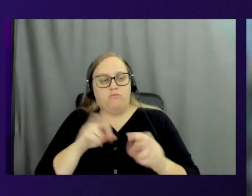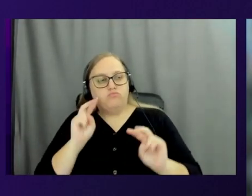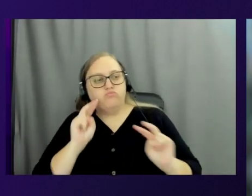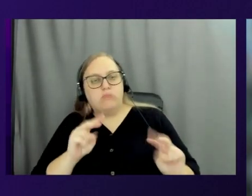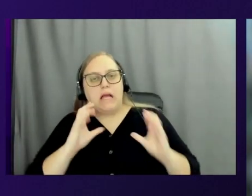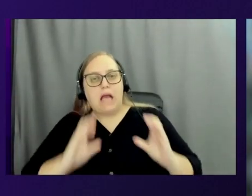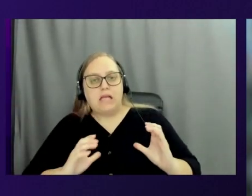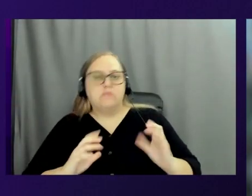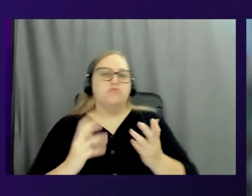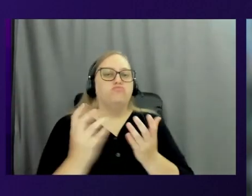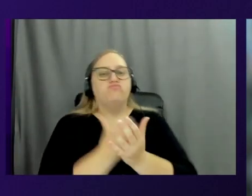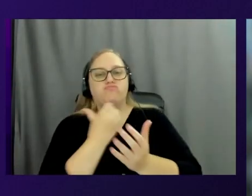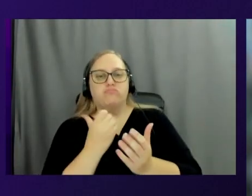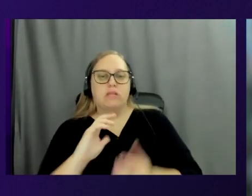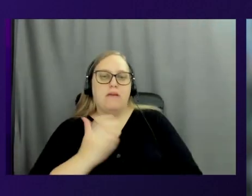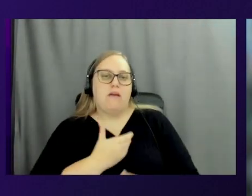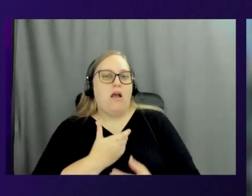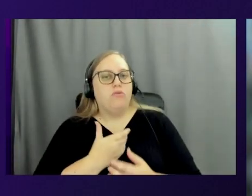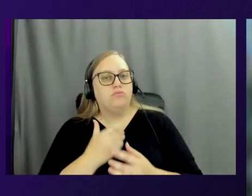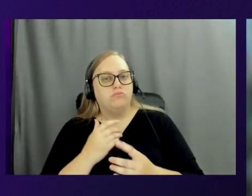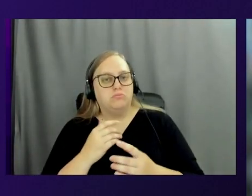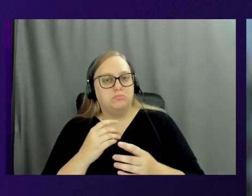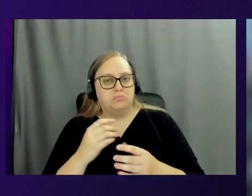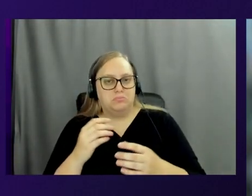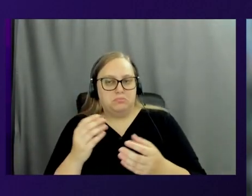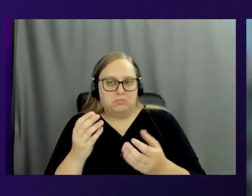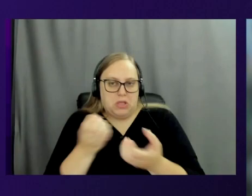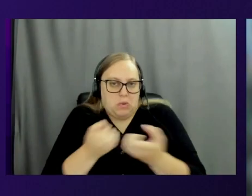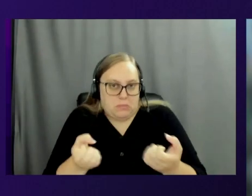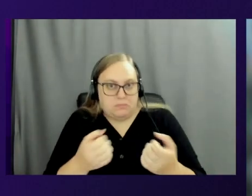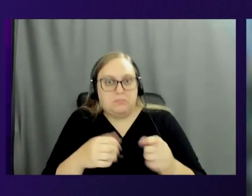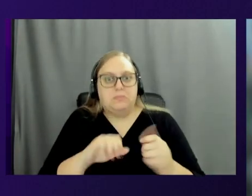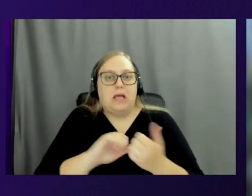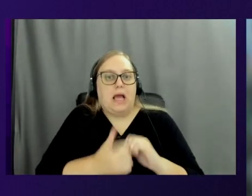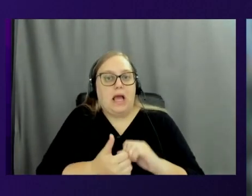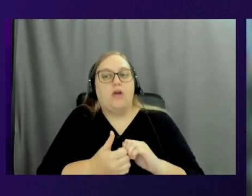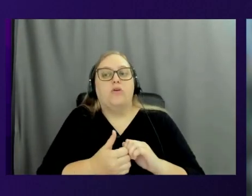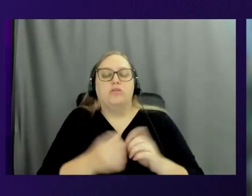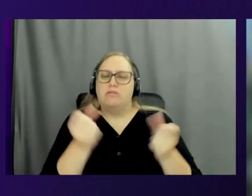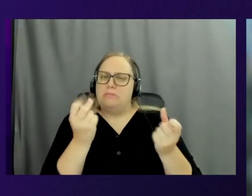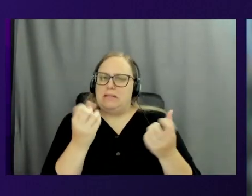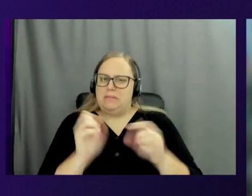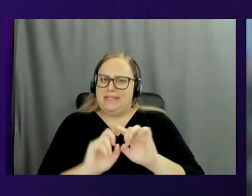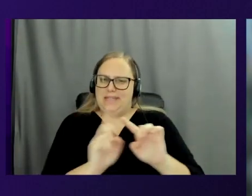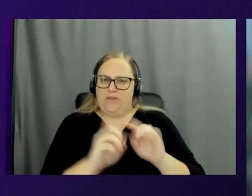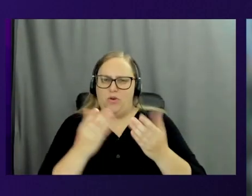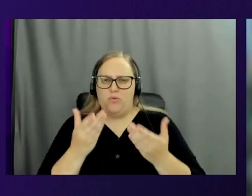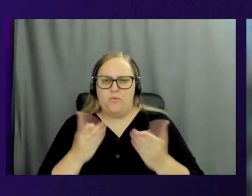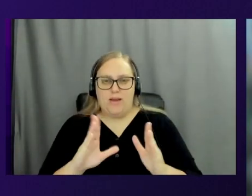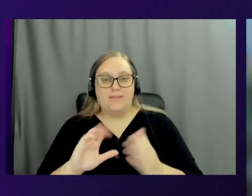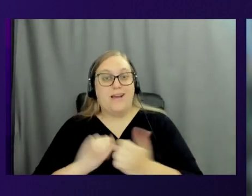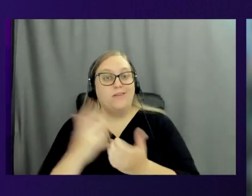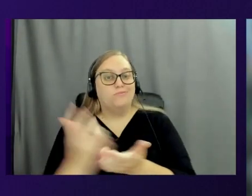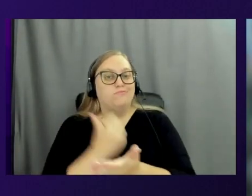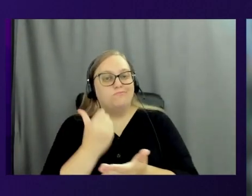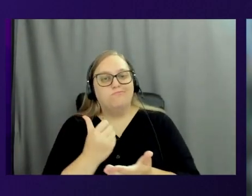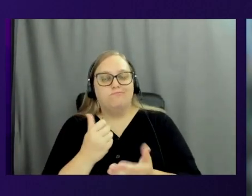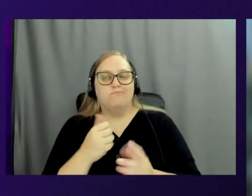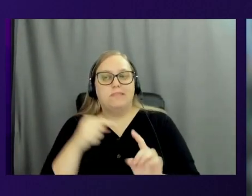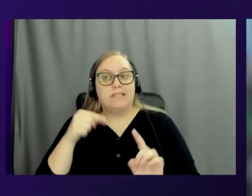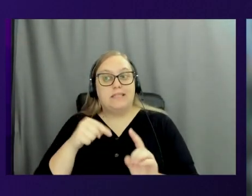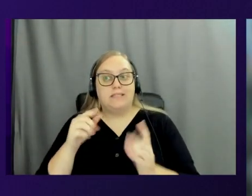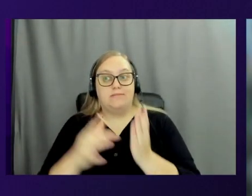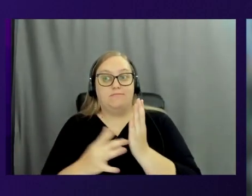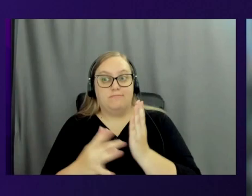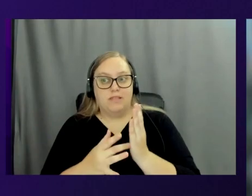instances. There are a few ways that customers and partners can take advantage of this innovation today. First, migrate workloads to AWS